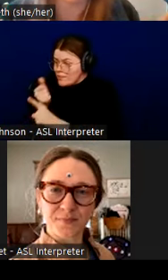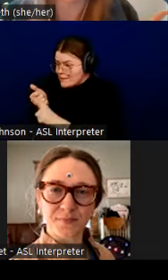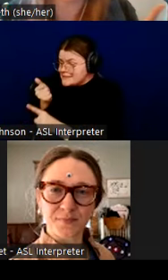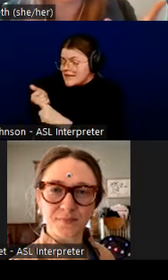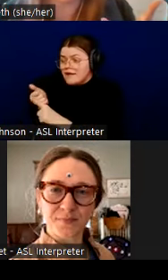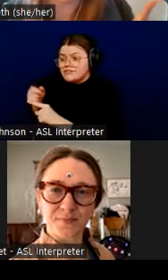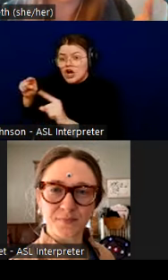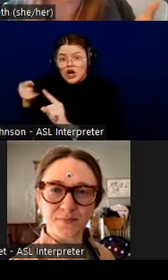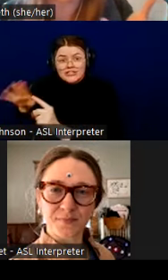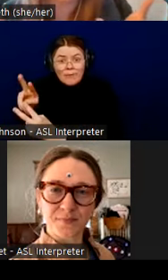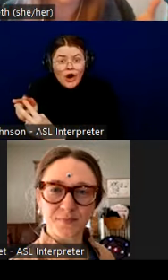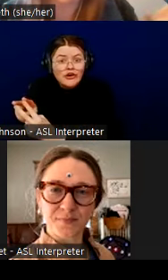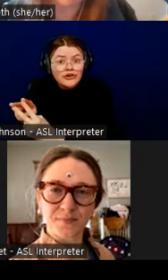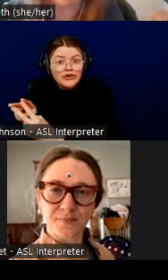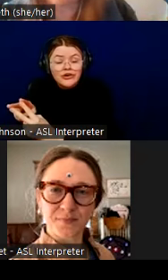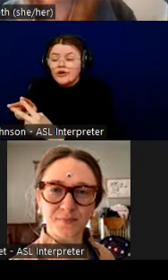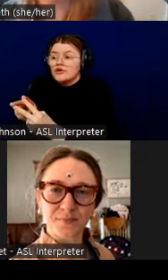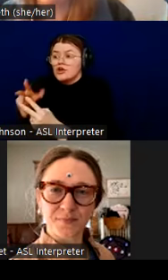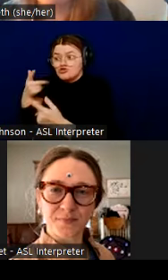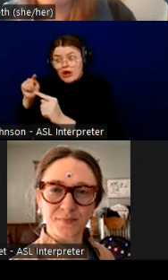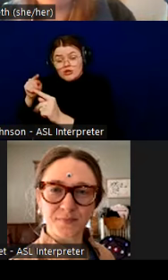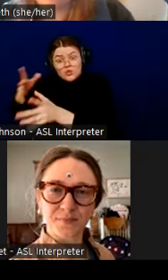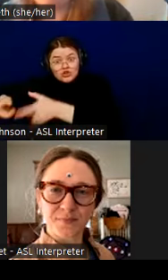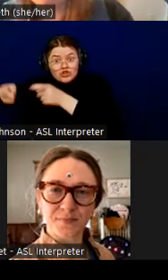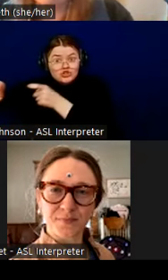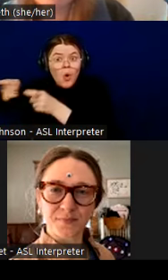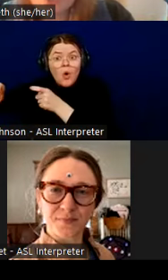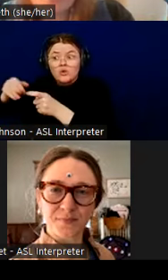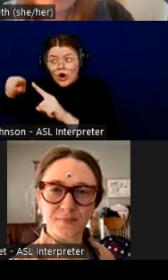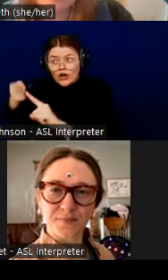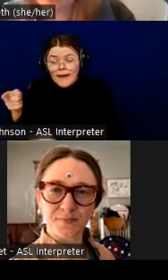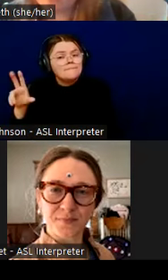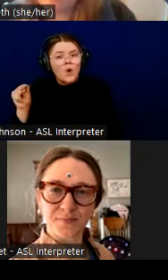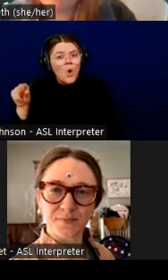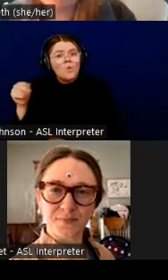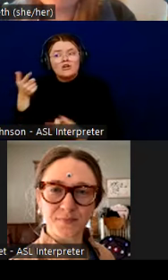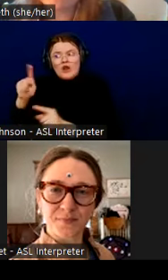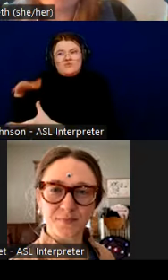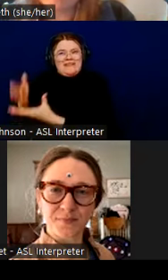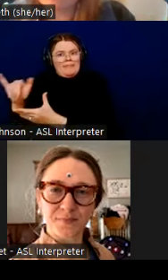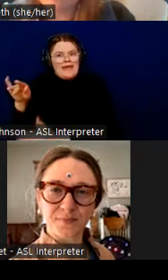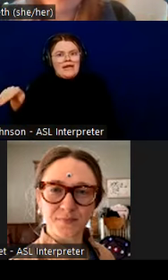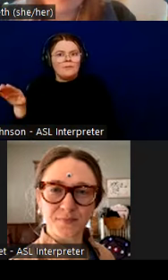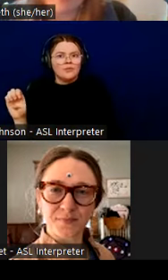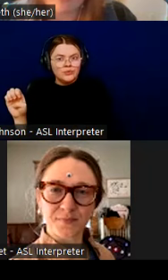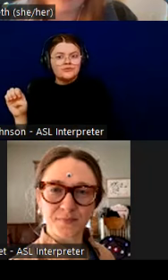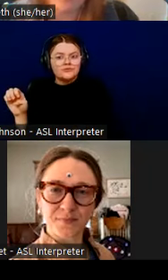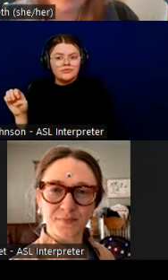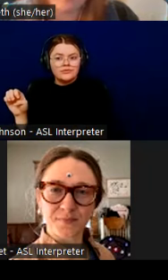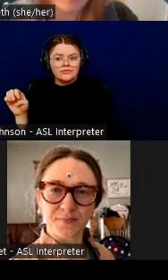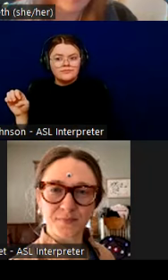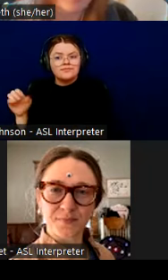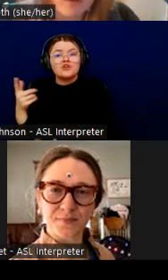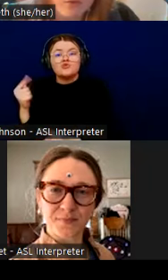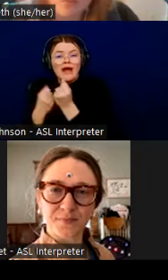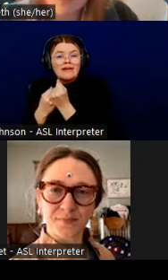them. Sometimes they're doing so to stop the abuse. Push for more trauma-informed practices and procedures